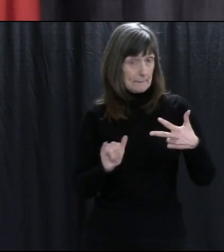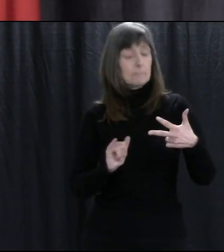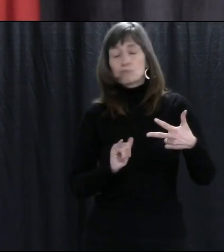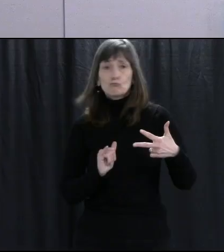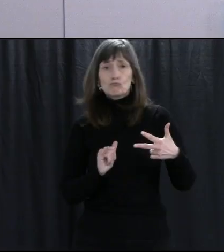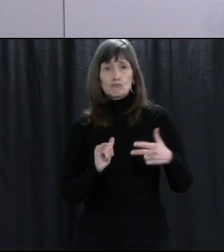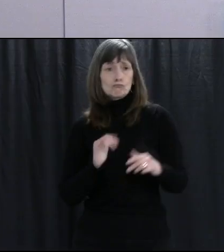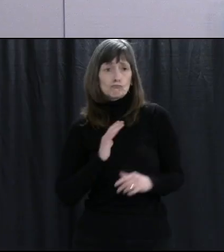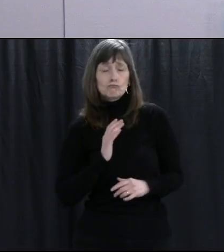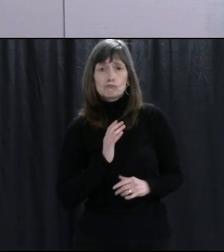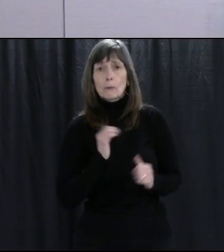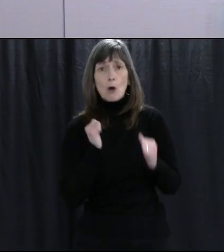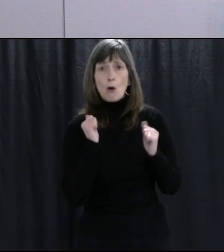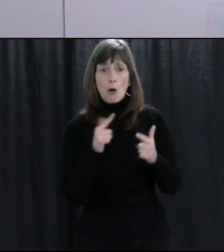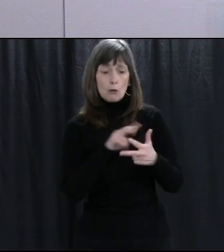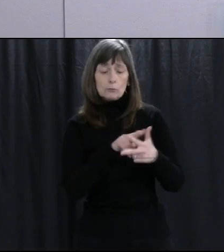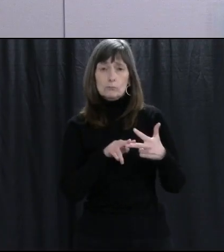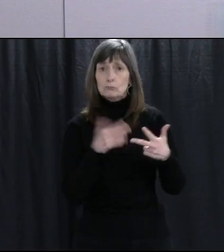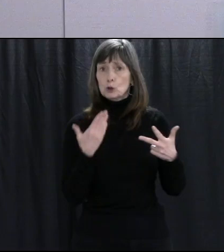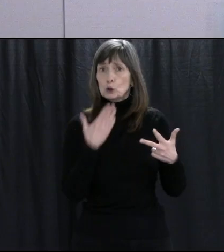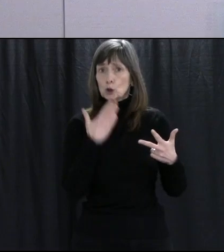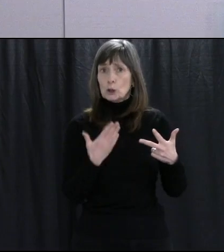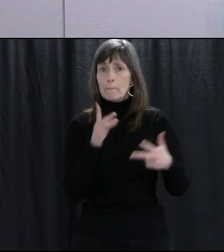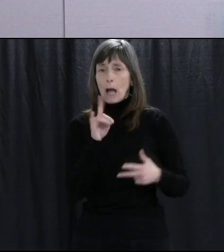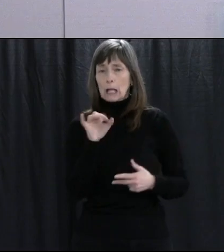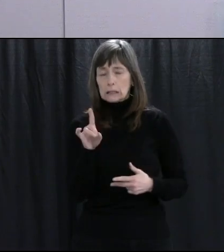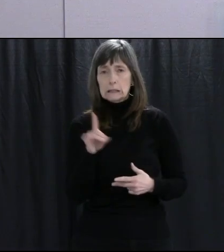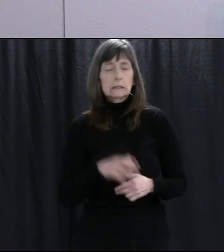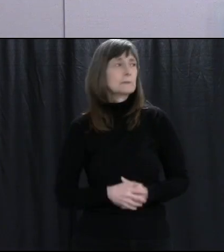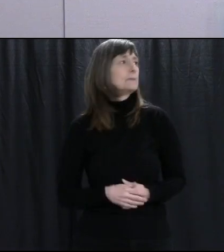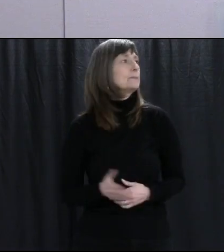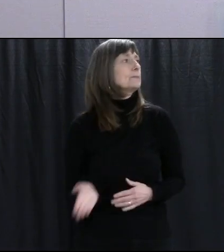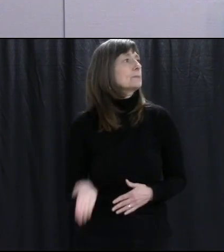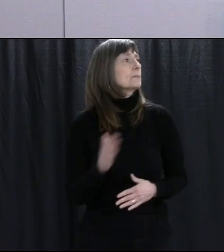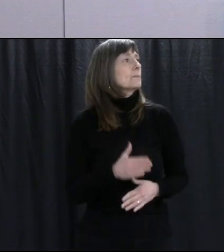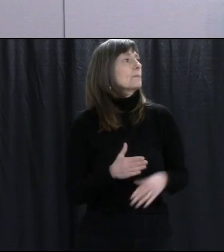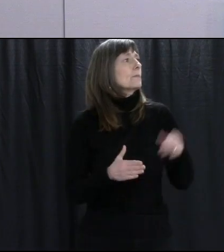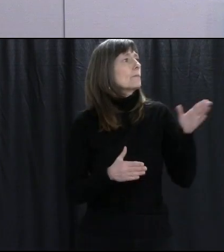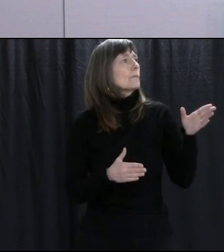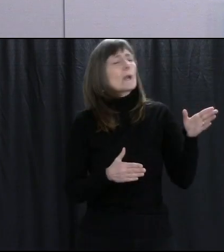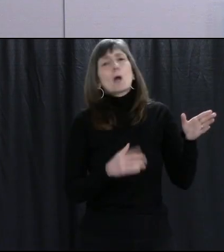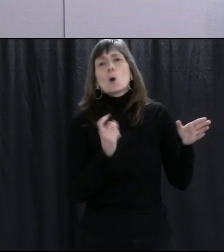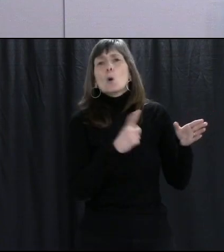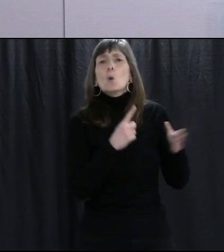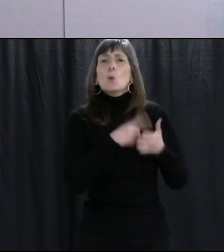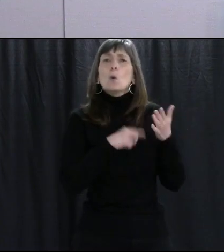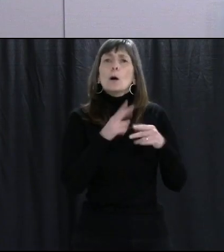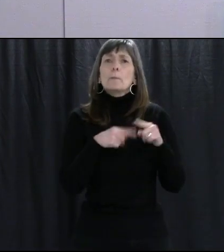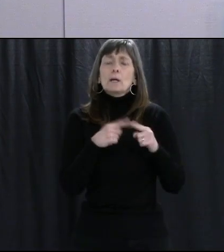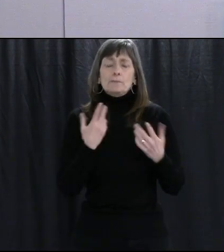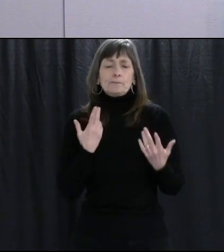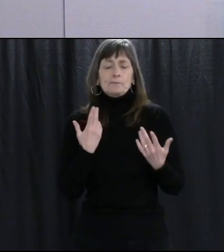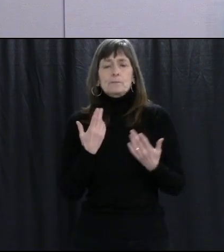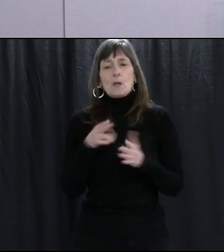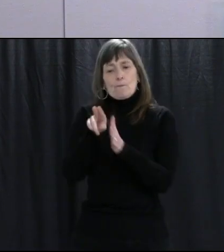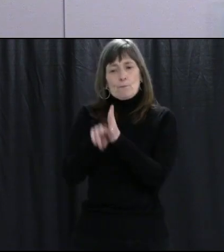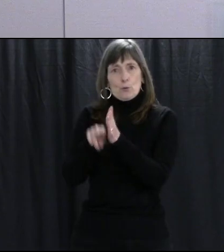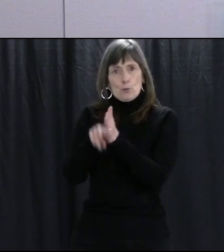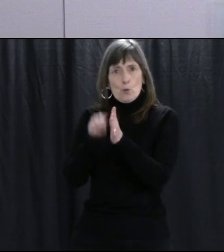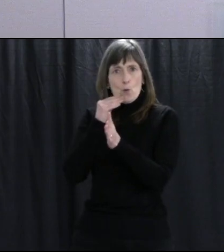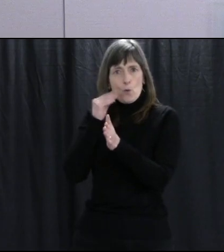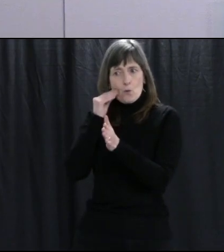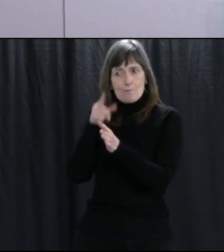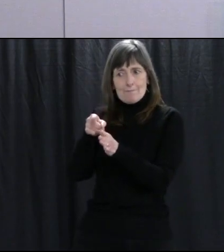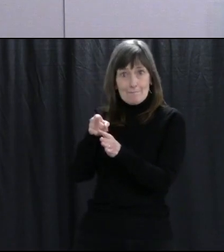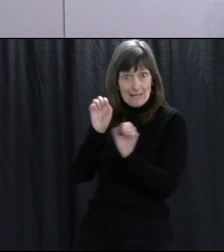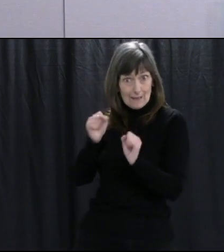This is another one. What guidelines are in place in regards to funeral homes and visitation there? I noticed one jurisdiction, I think